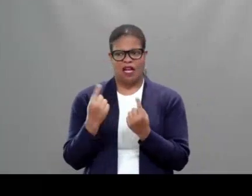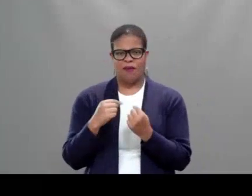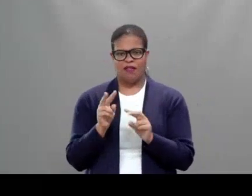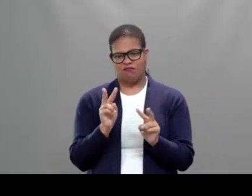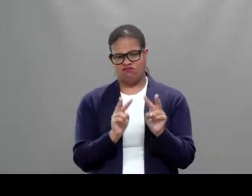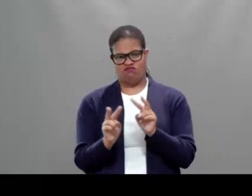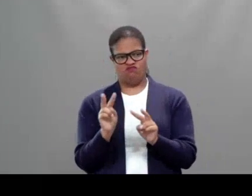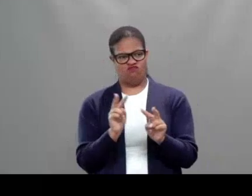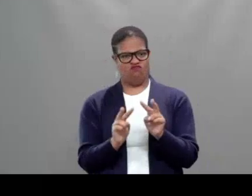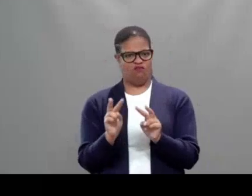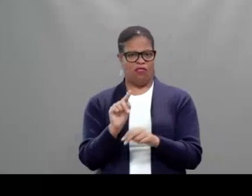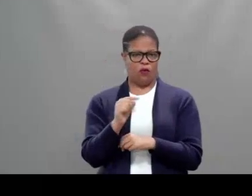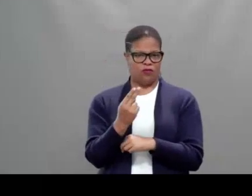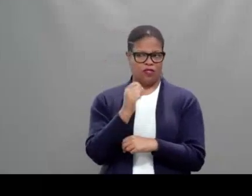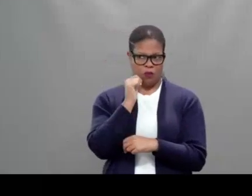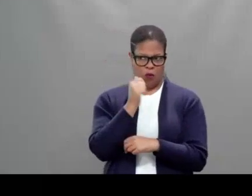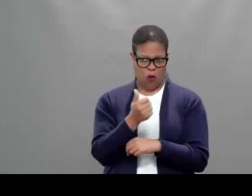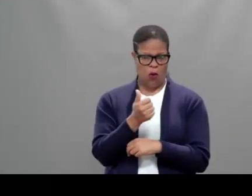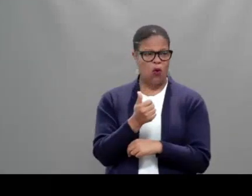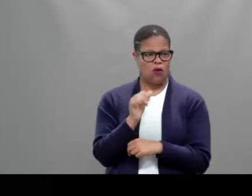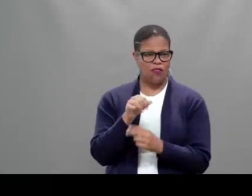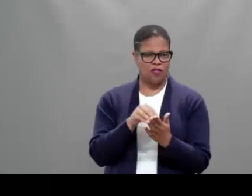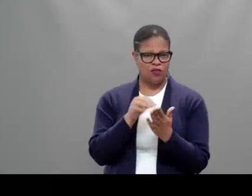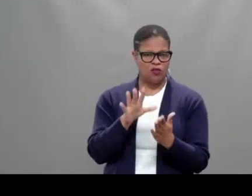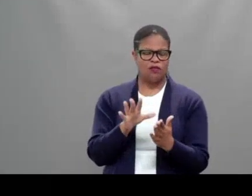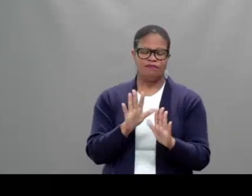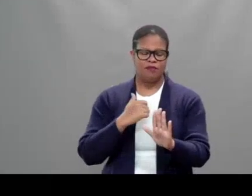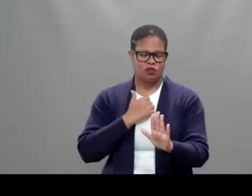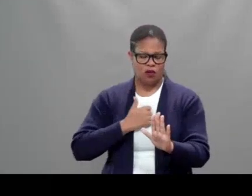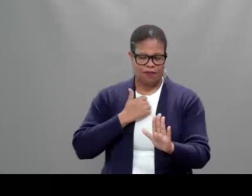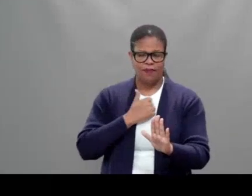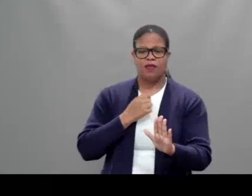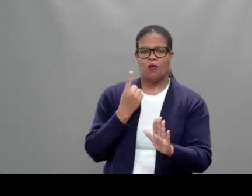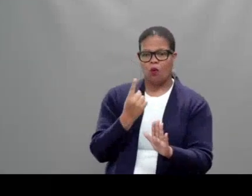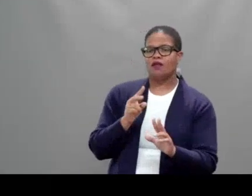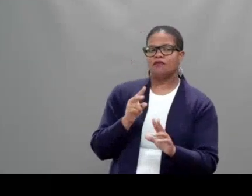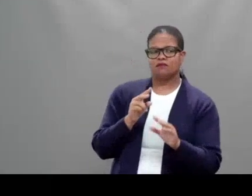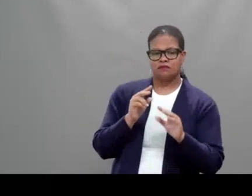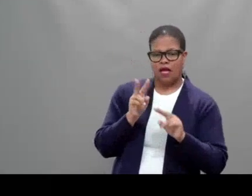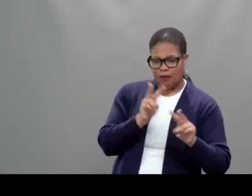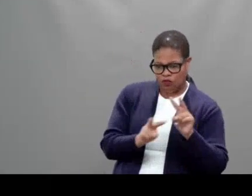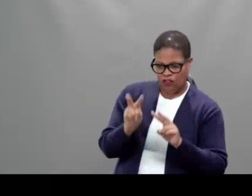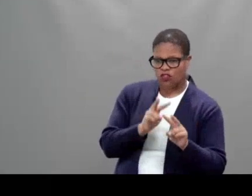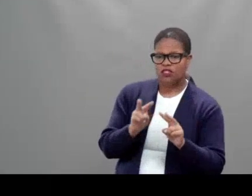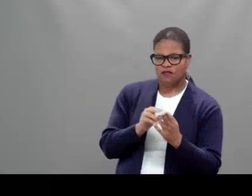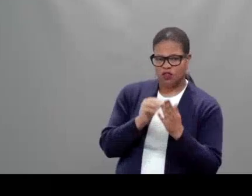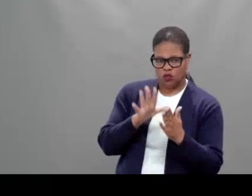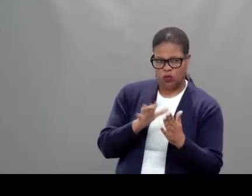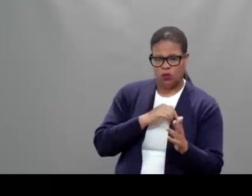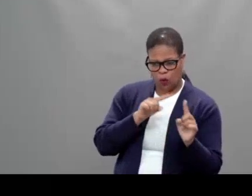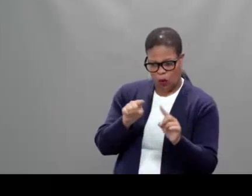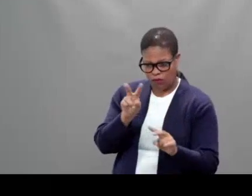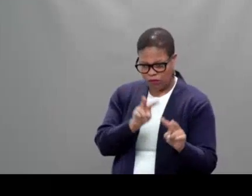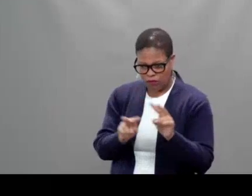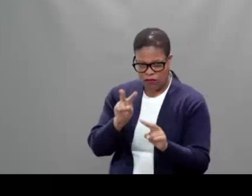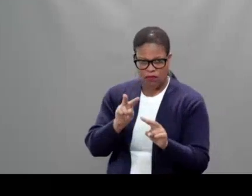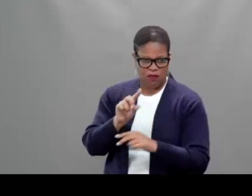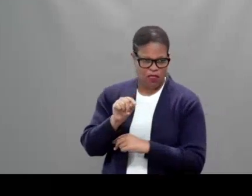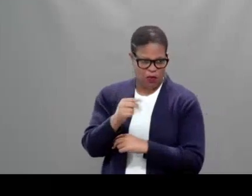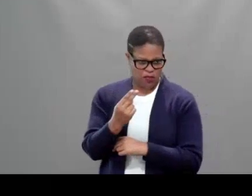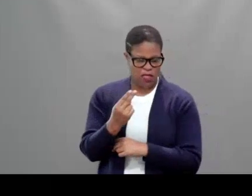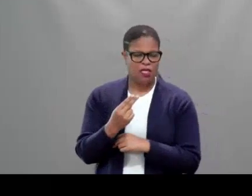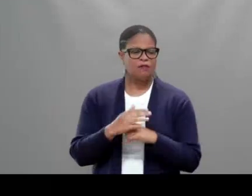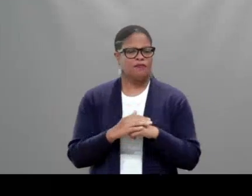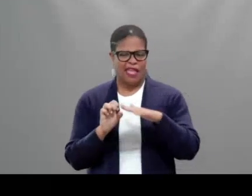Thursday, so tomorrow, and that student would be an elementary student. We've had several conversations